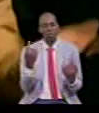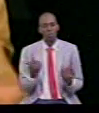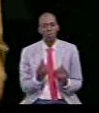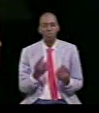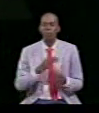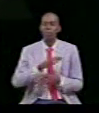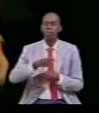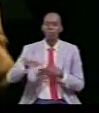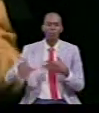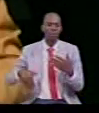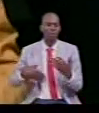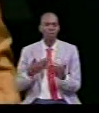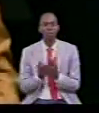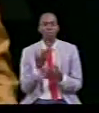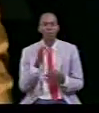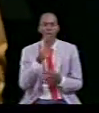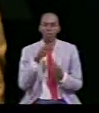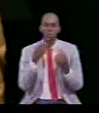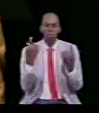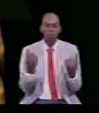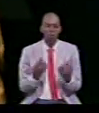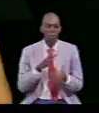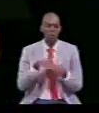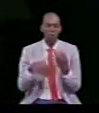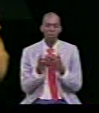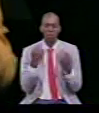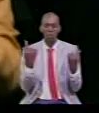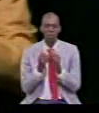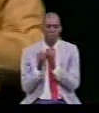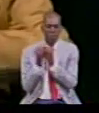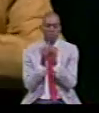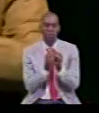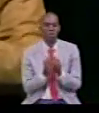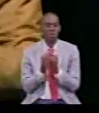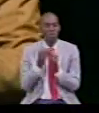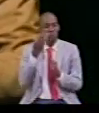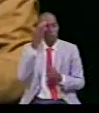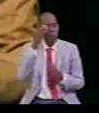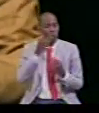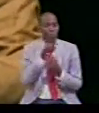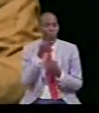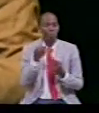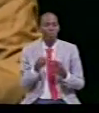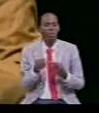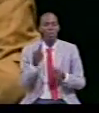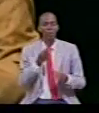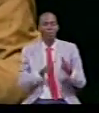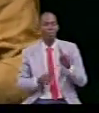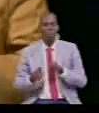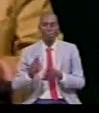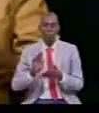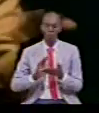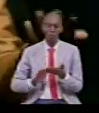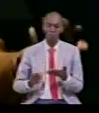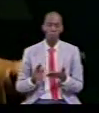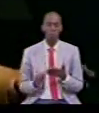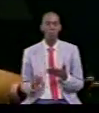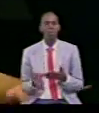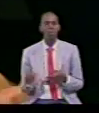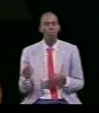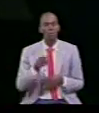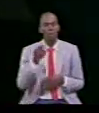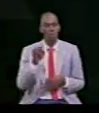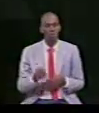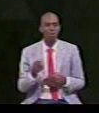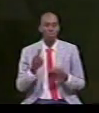of them, all the sins together. You know, when people forgive, they have to